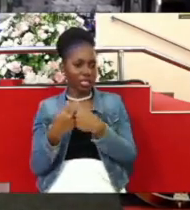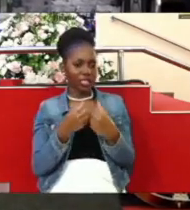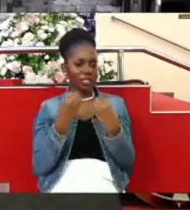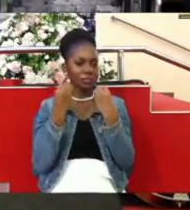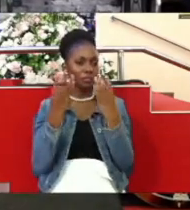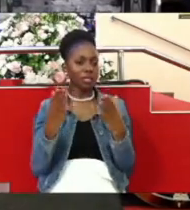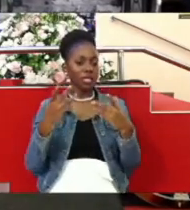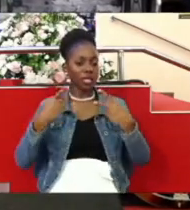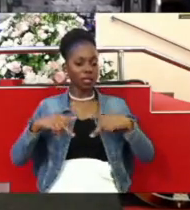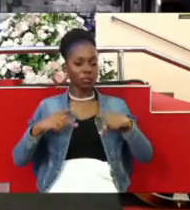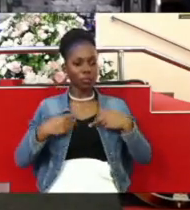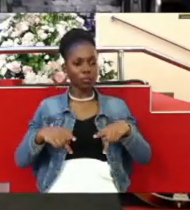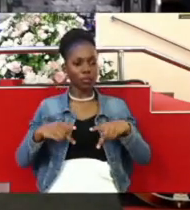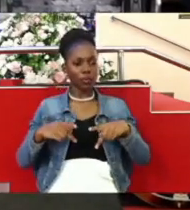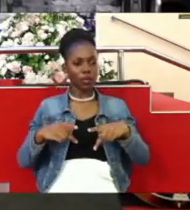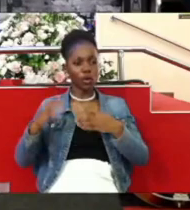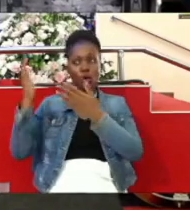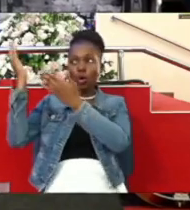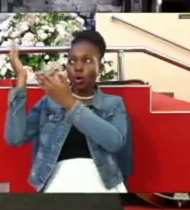When you are opening the first